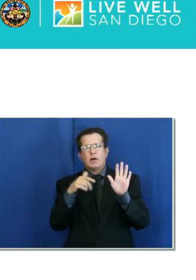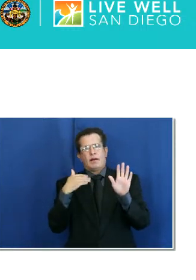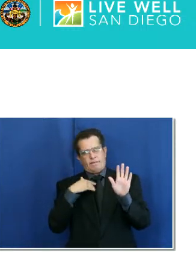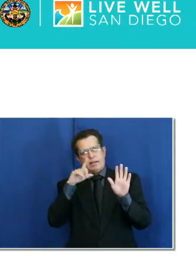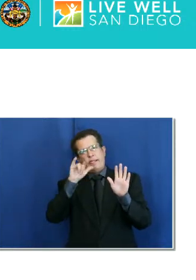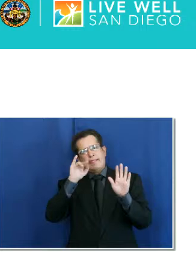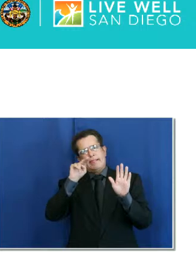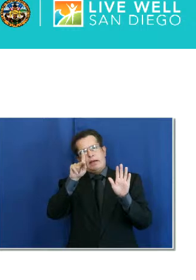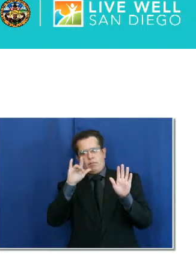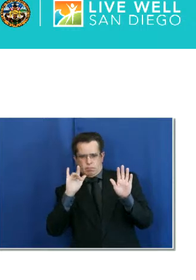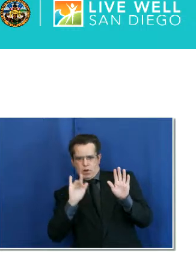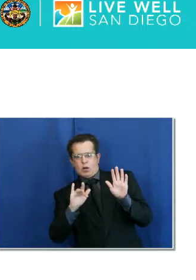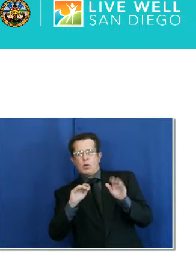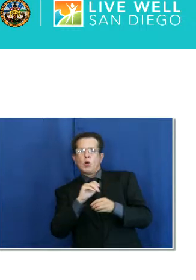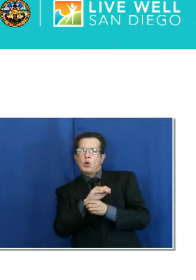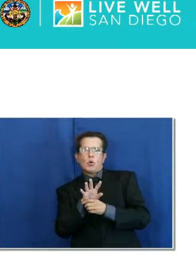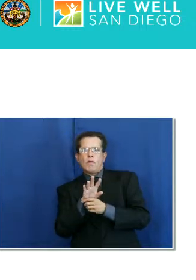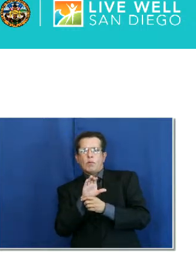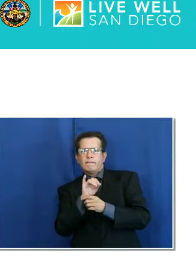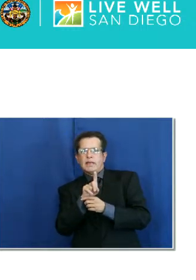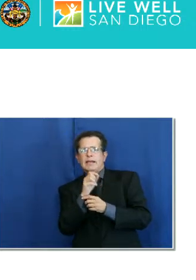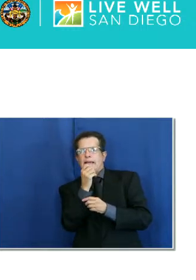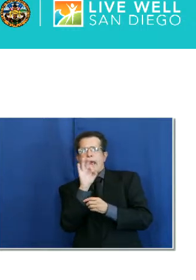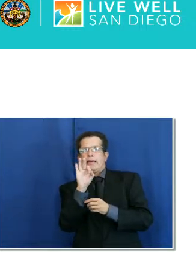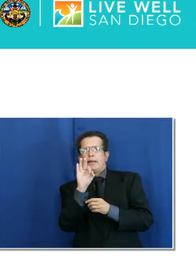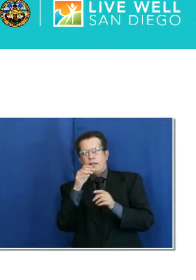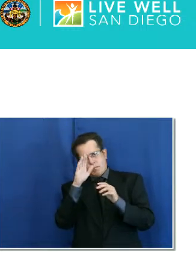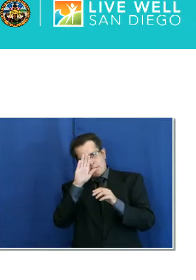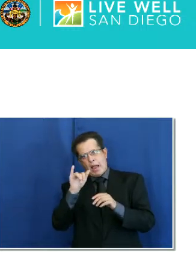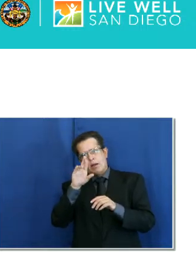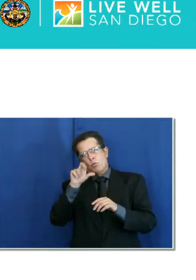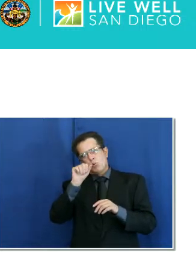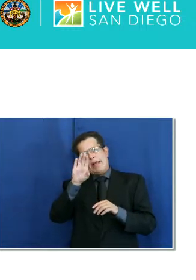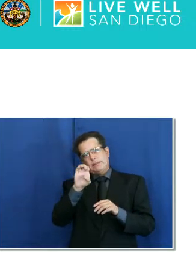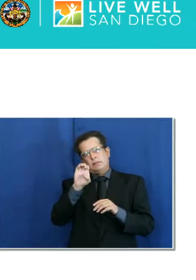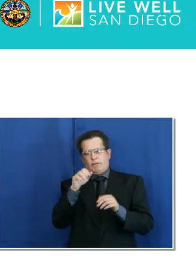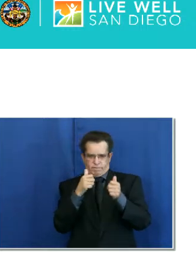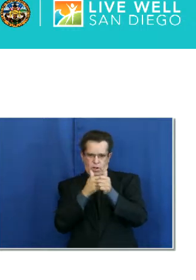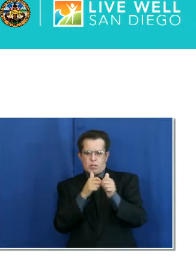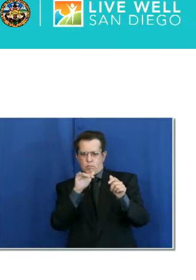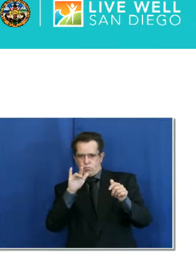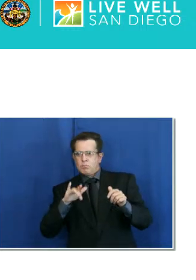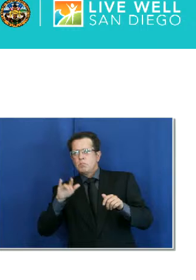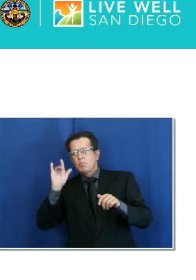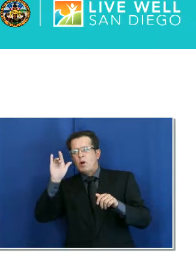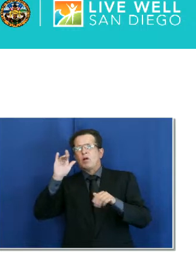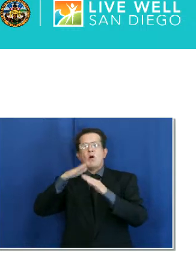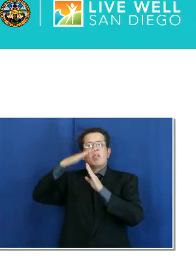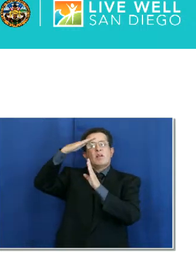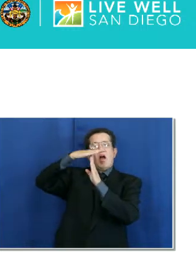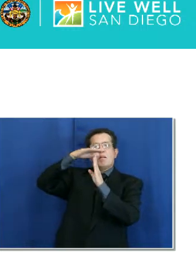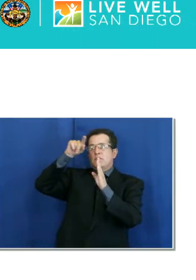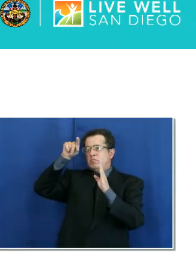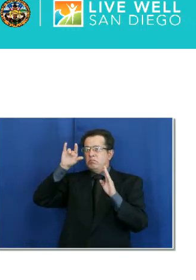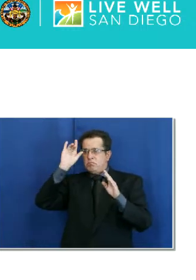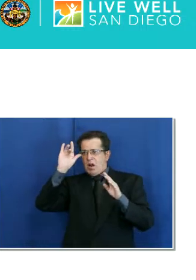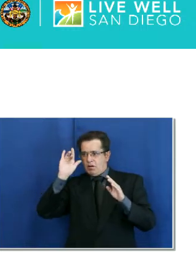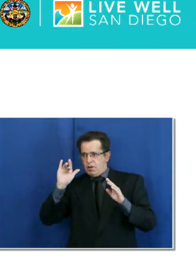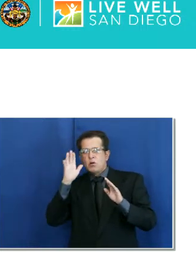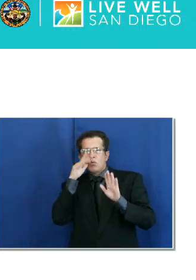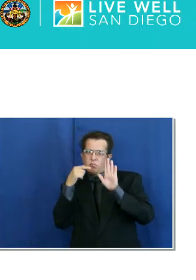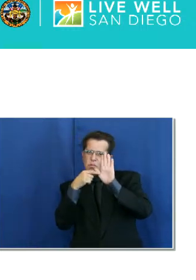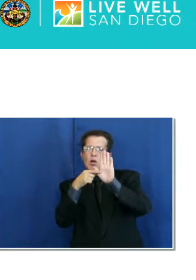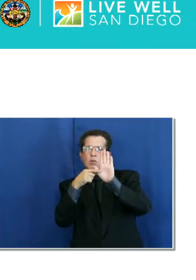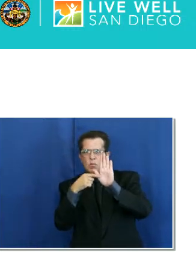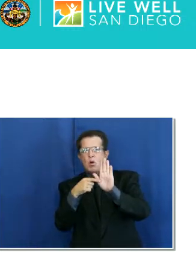for COVID-19 by race and ethnicity, which is on your right side of this slide at the very top. And that's where we will